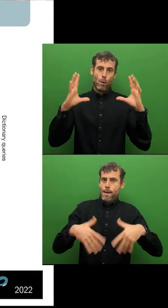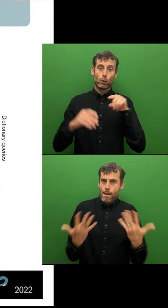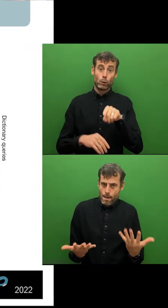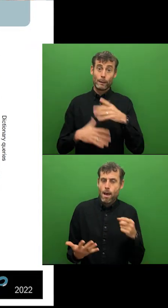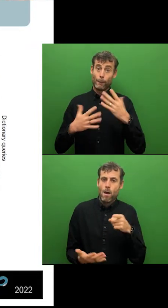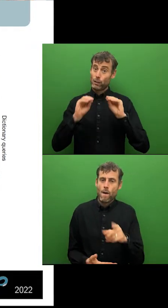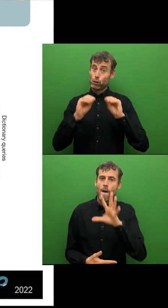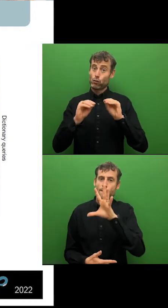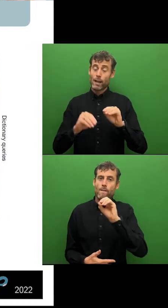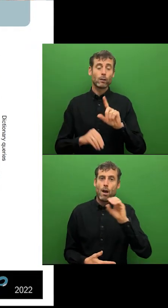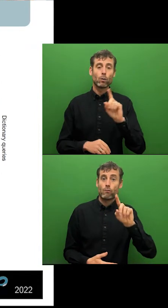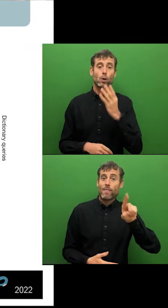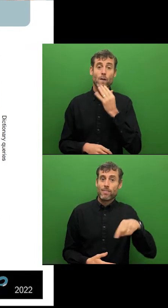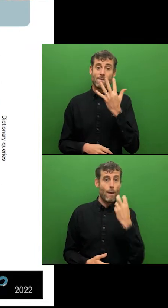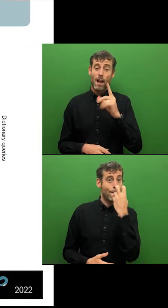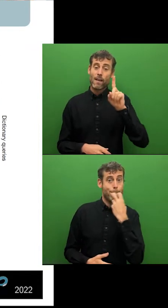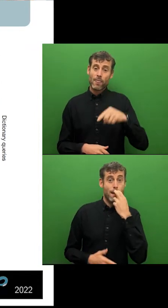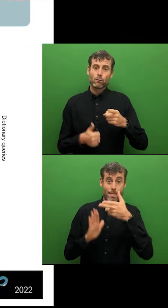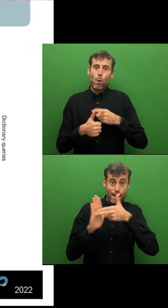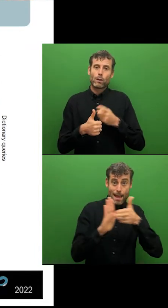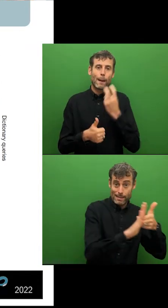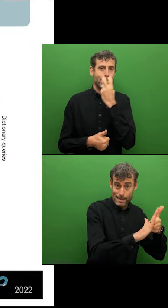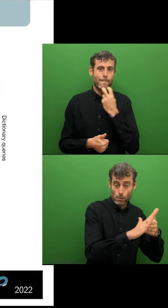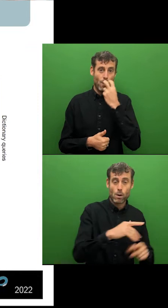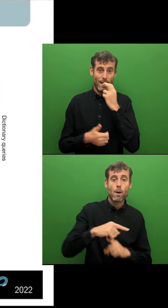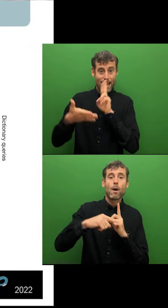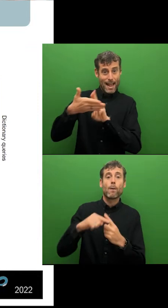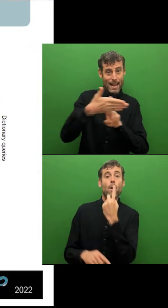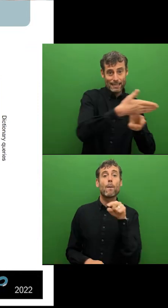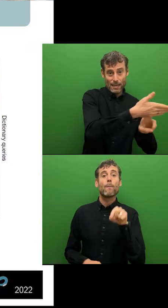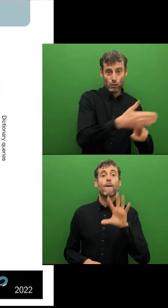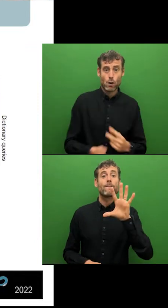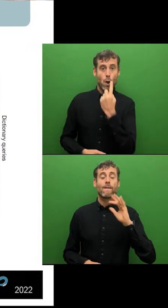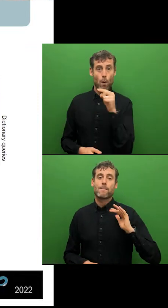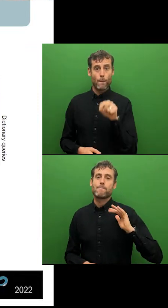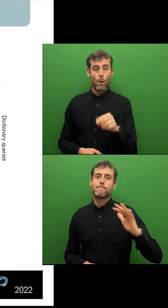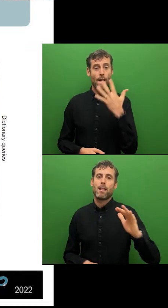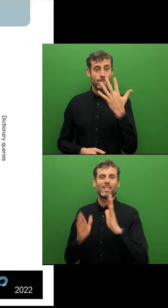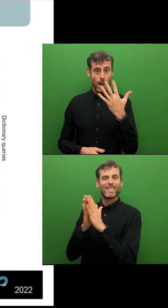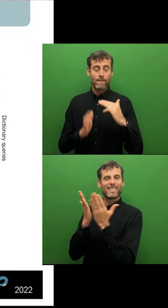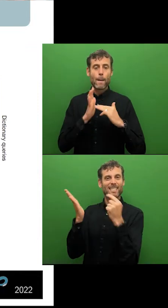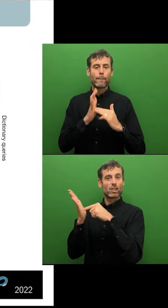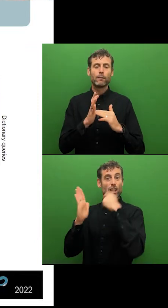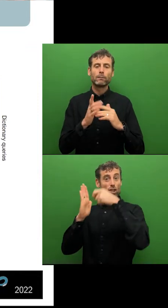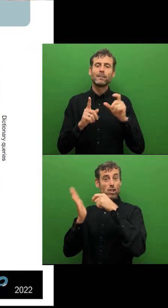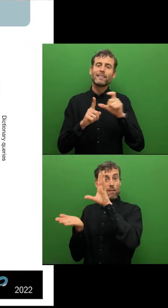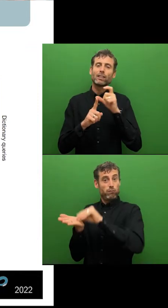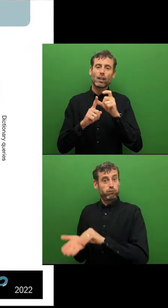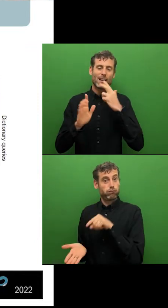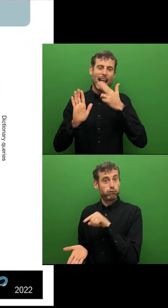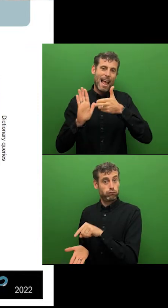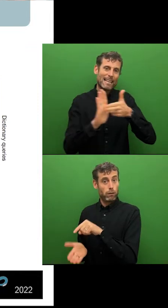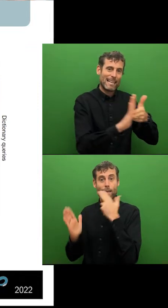using 500,000 automatic mouthing annotations and 1.5 million automatic dictionary